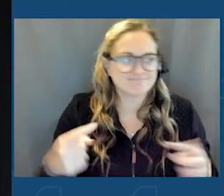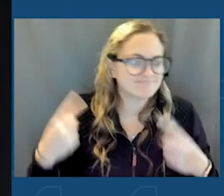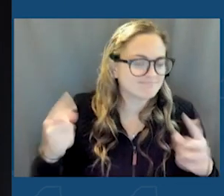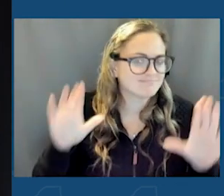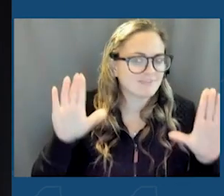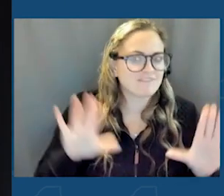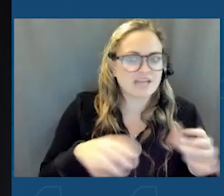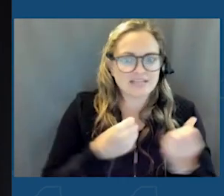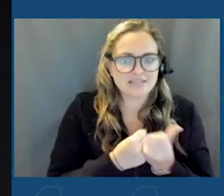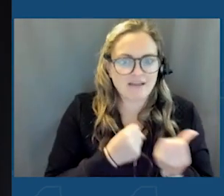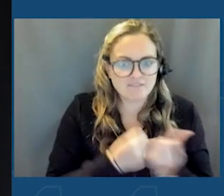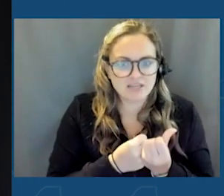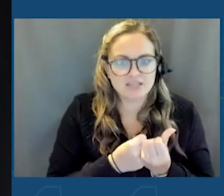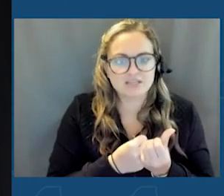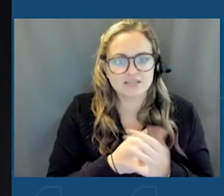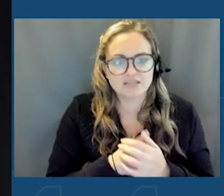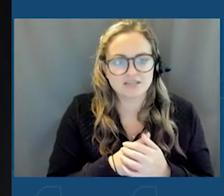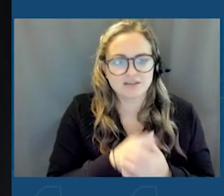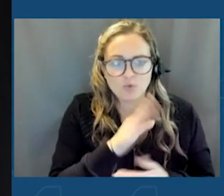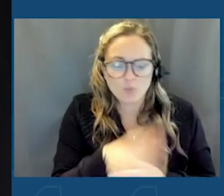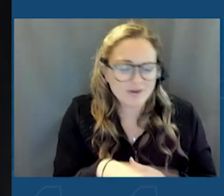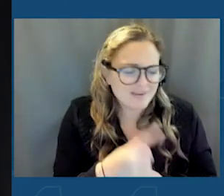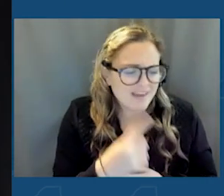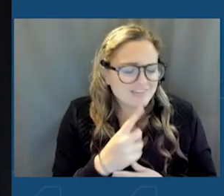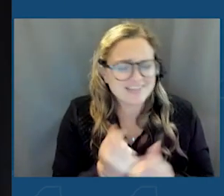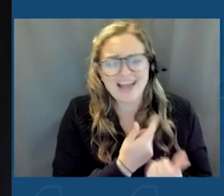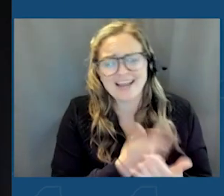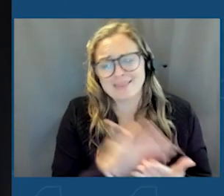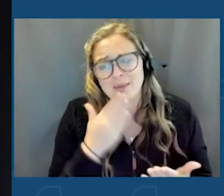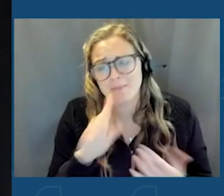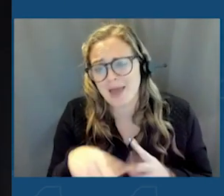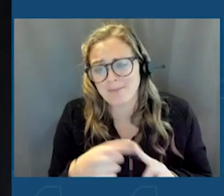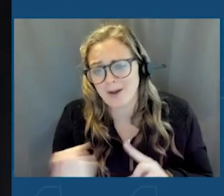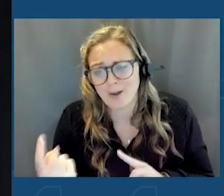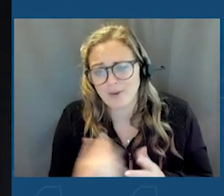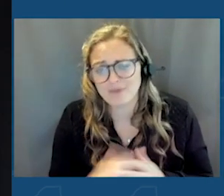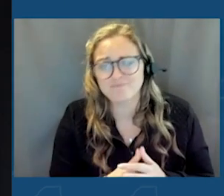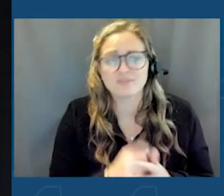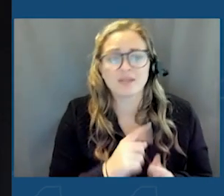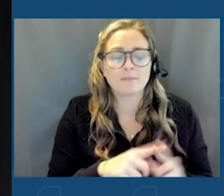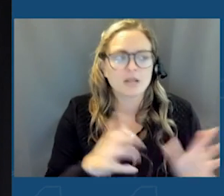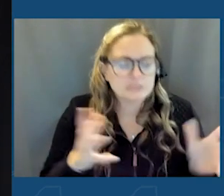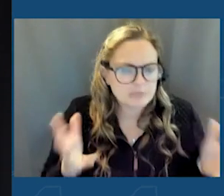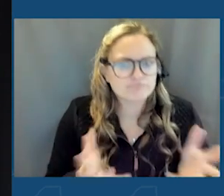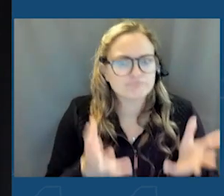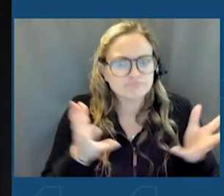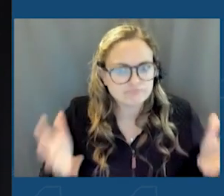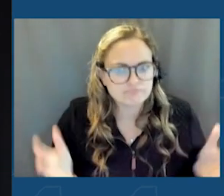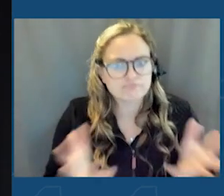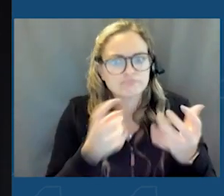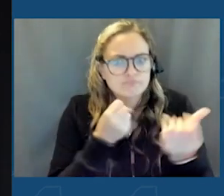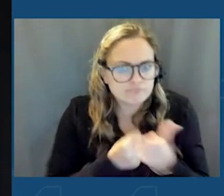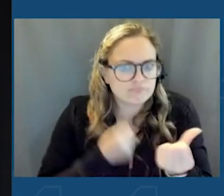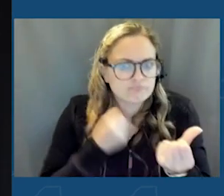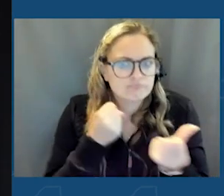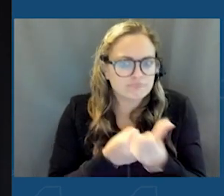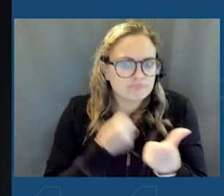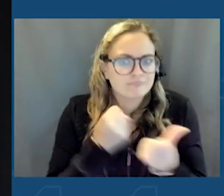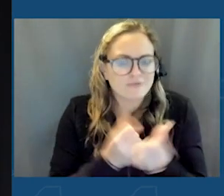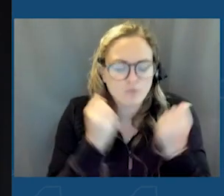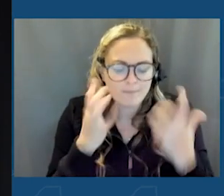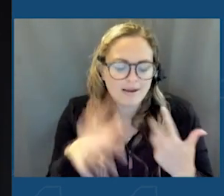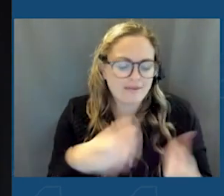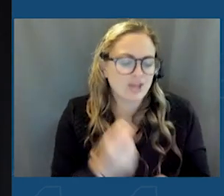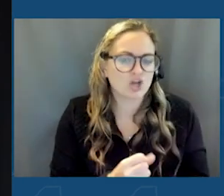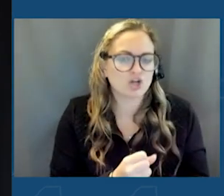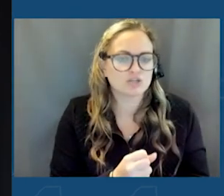advocate and would never say a thorn in anyone's side, but has been pushing and pushing and pushing for years on